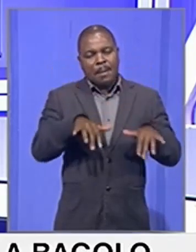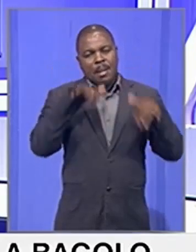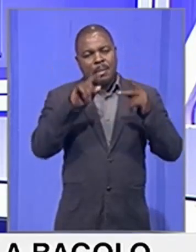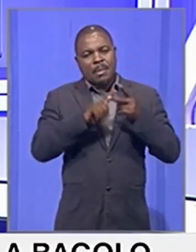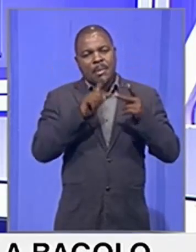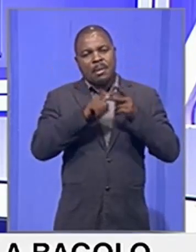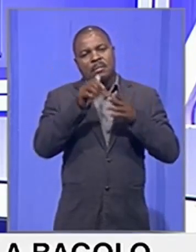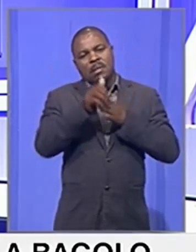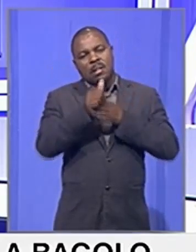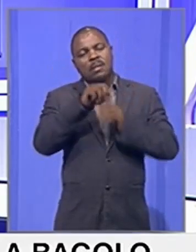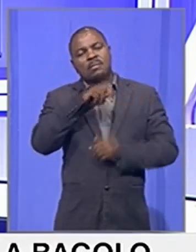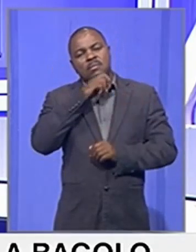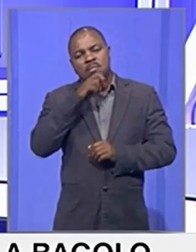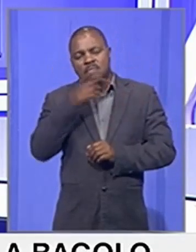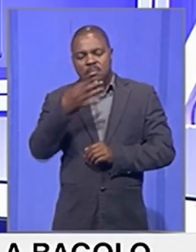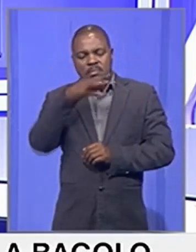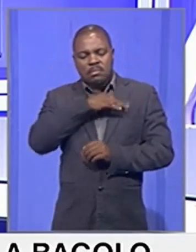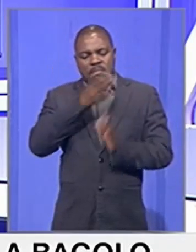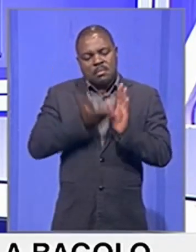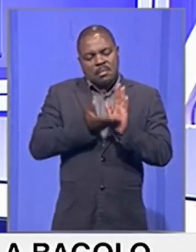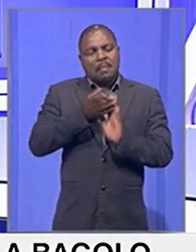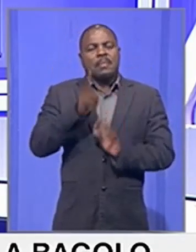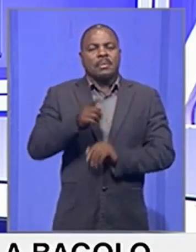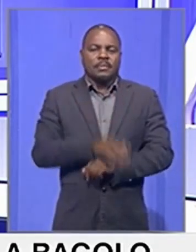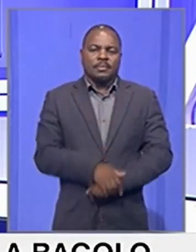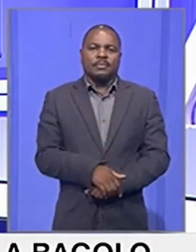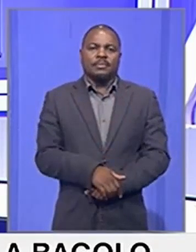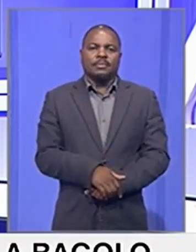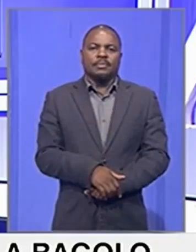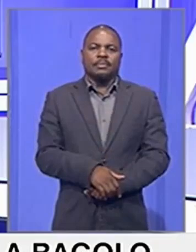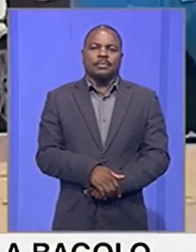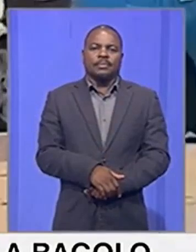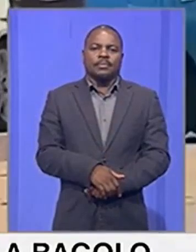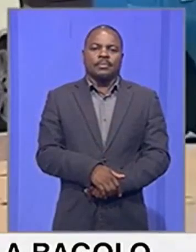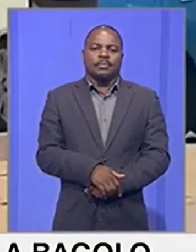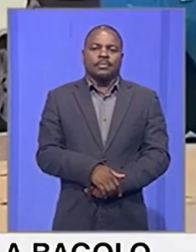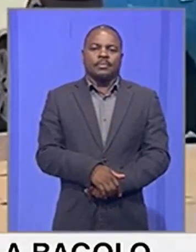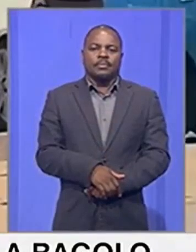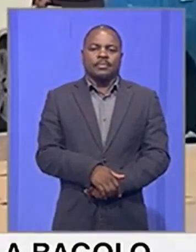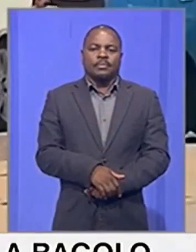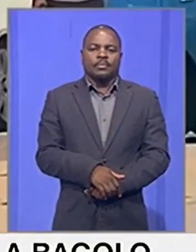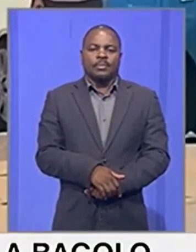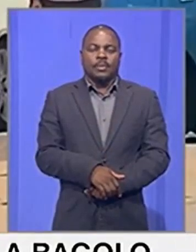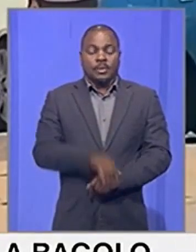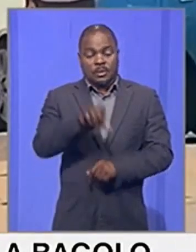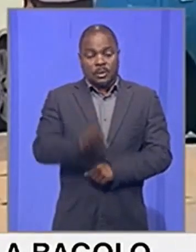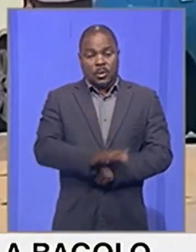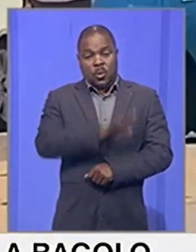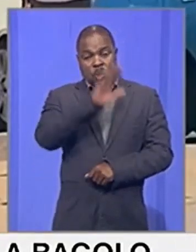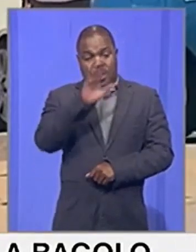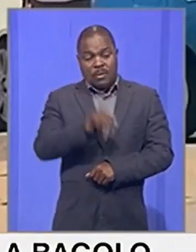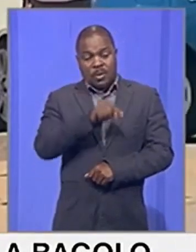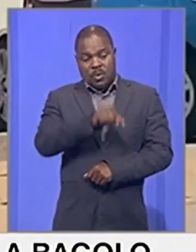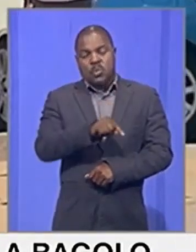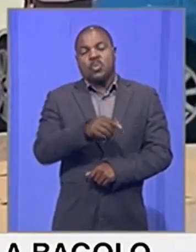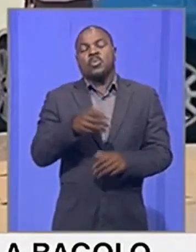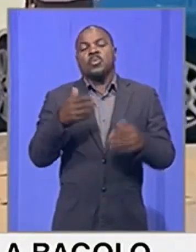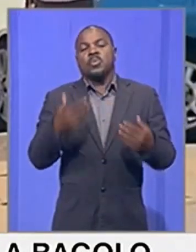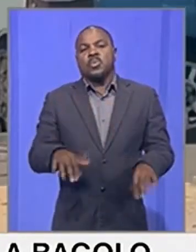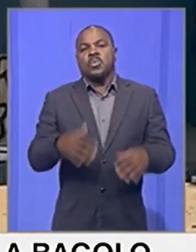le sengwe se se sa amogelesegeng mo nageng e tlhokang tekano. Komishene e ikemetseng e ka ga dituelo tsa batlhankela ba maemo